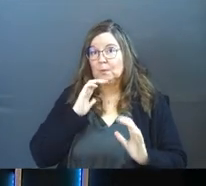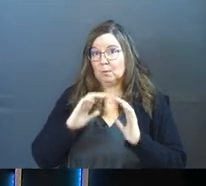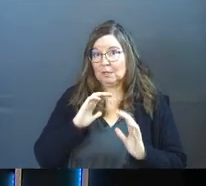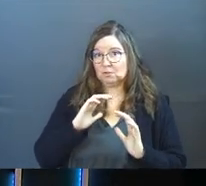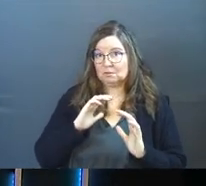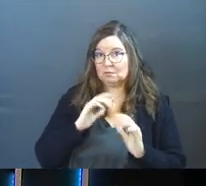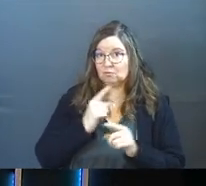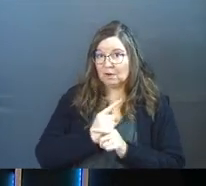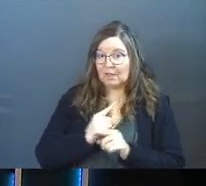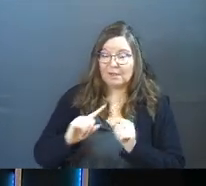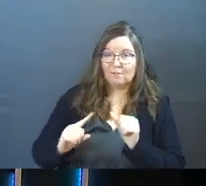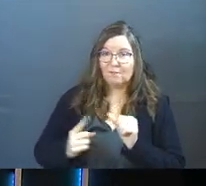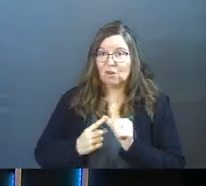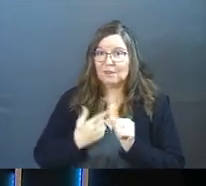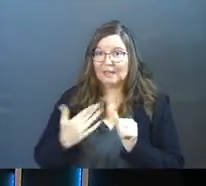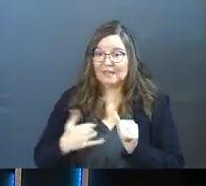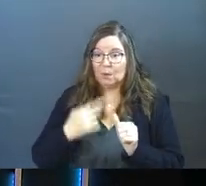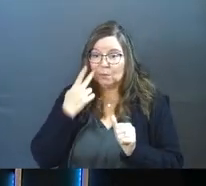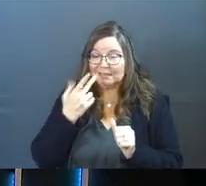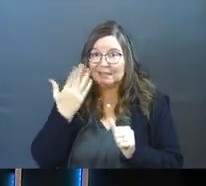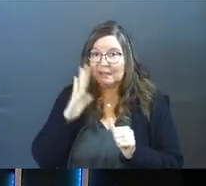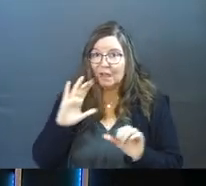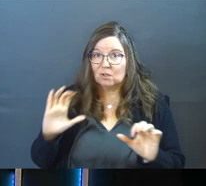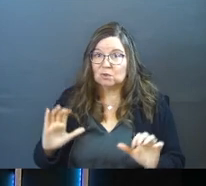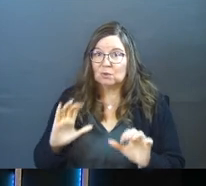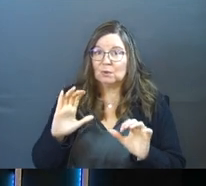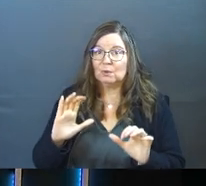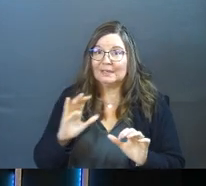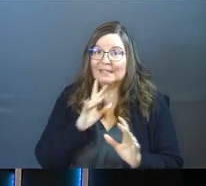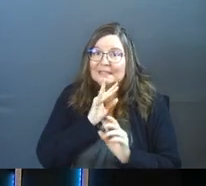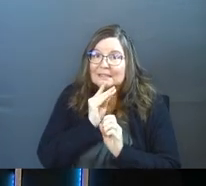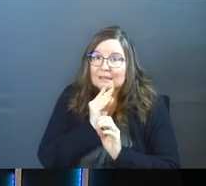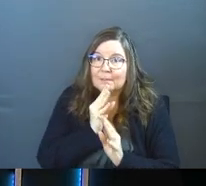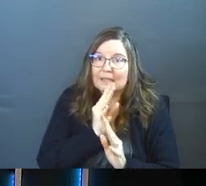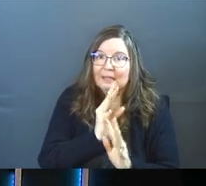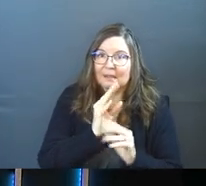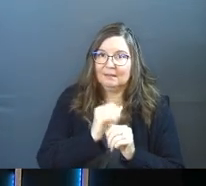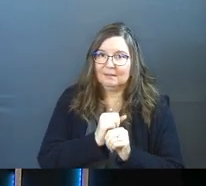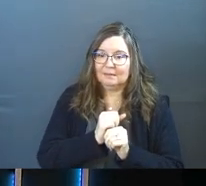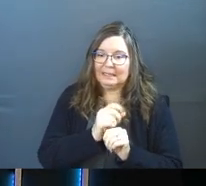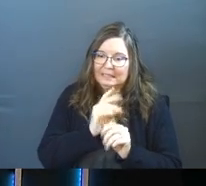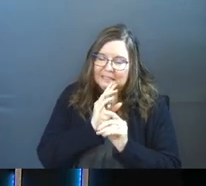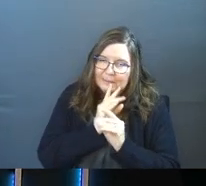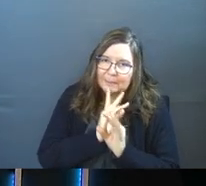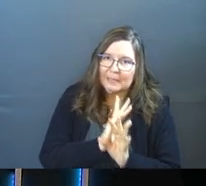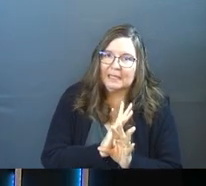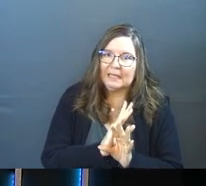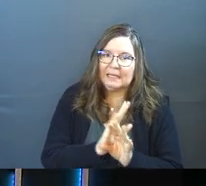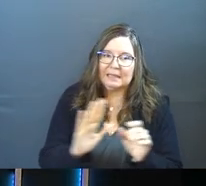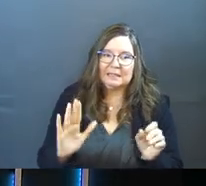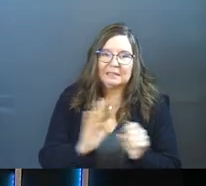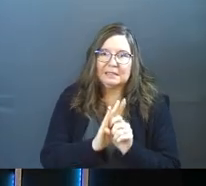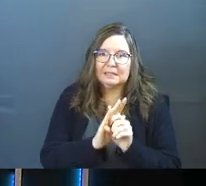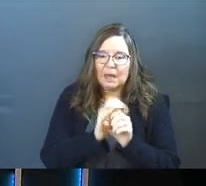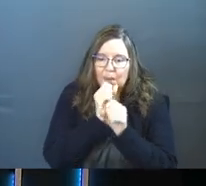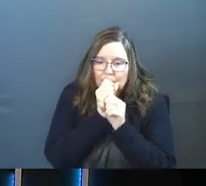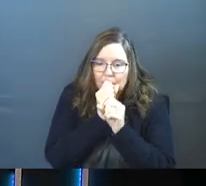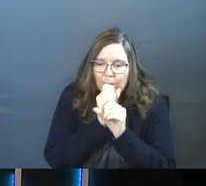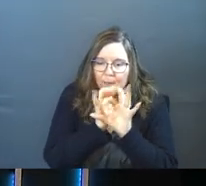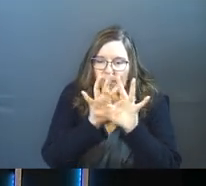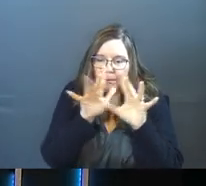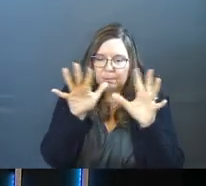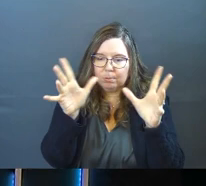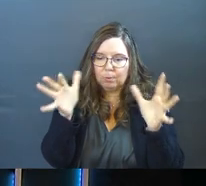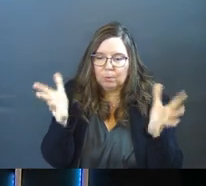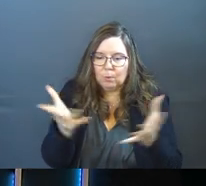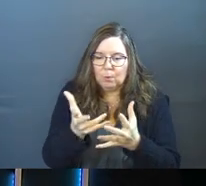communication, right? The very first thing that we see God doing is speaking, right? He speaks this entire world. He speaks all